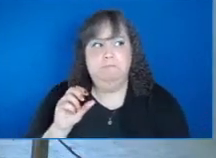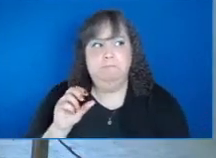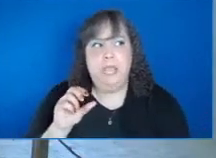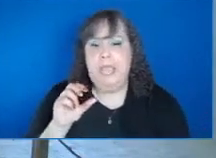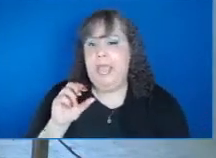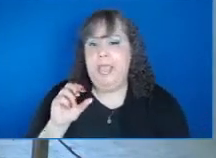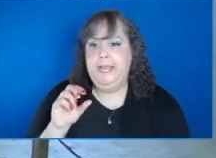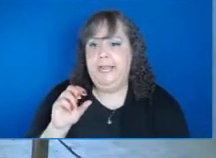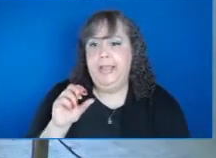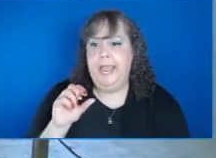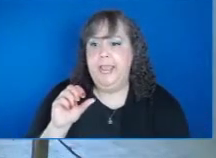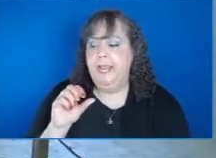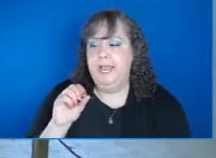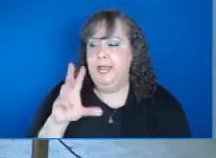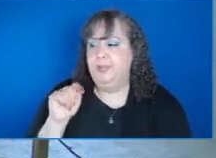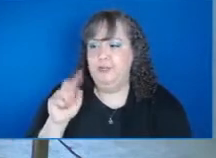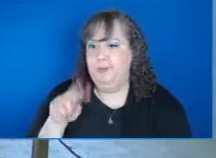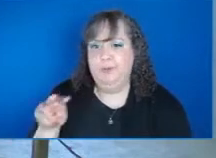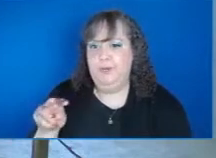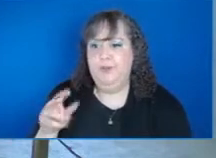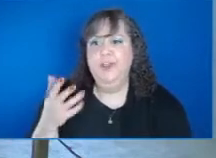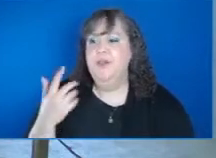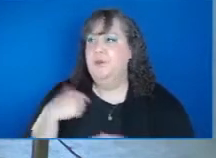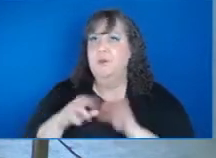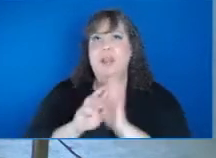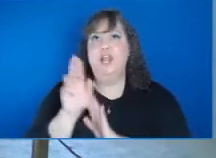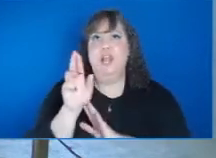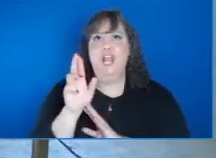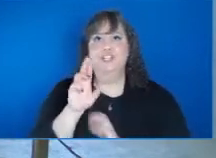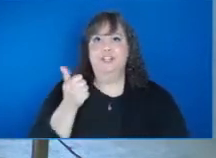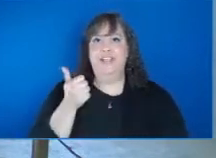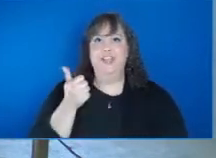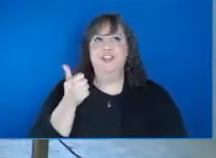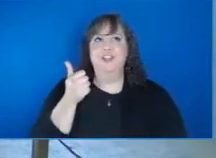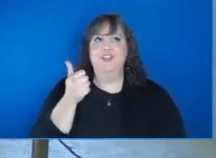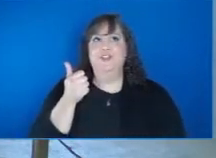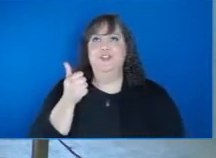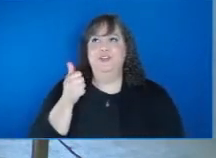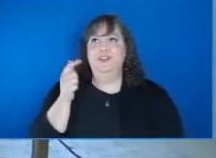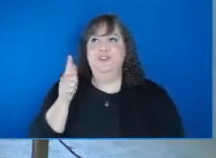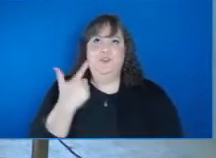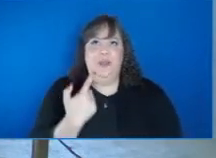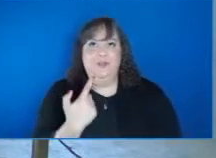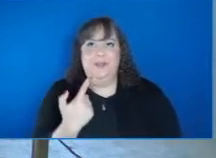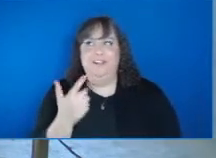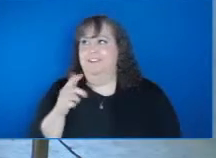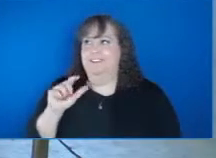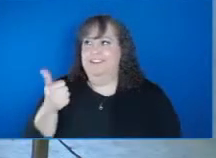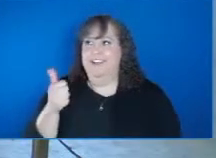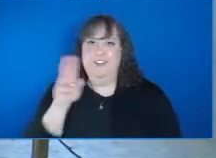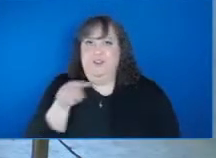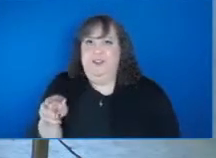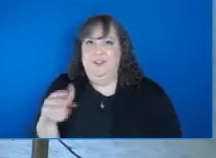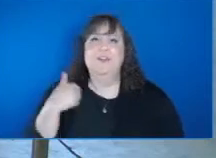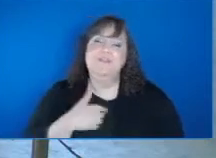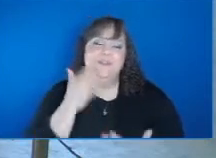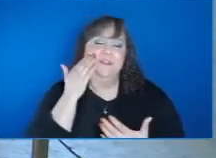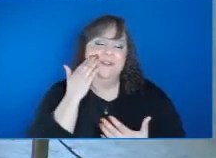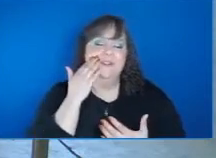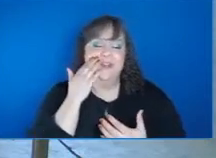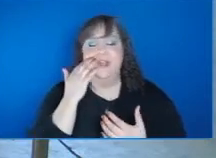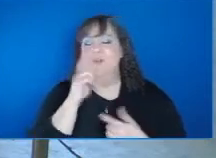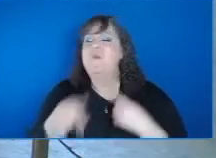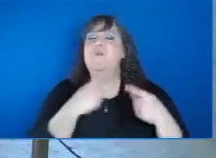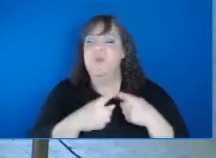10:22 tonight. When we launch at 10:21, as soon as we launch, then that'll set the date for DART's collision with Dimorphos. So awesome. And